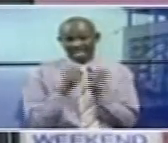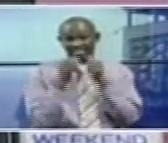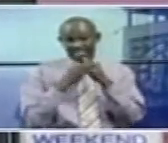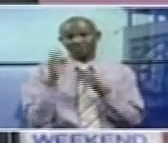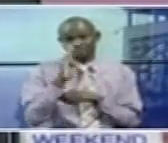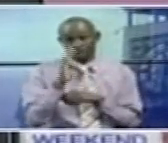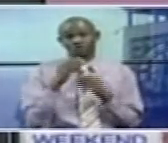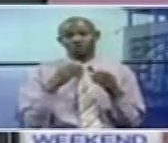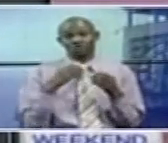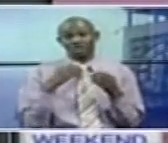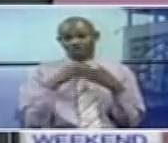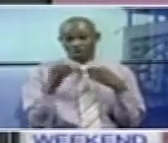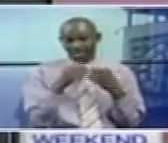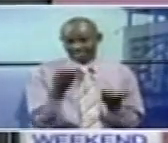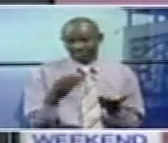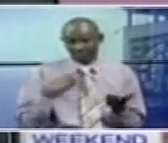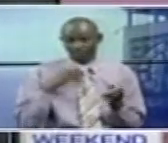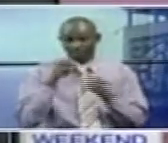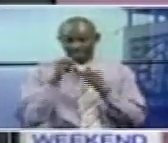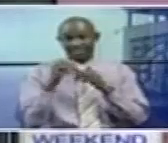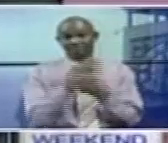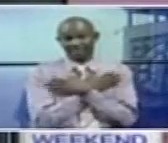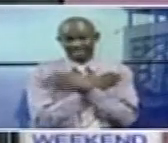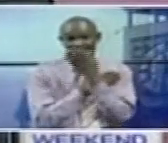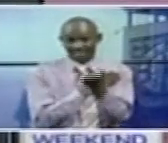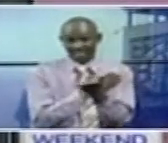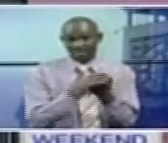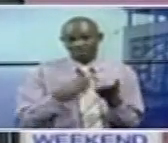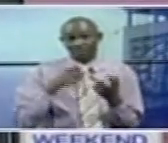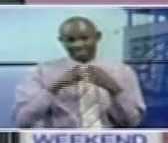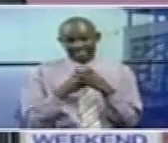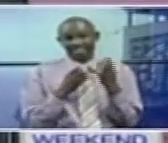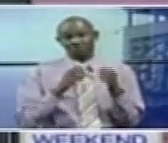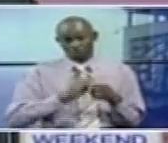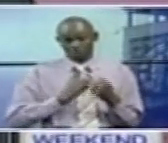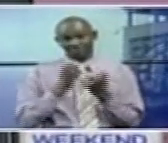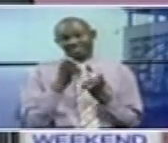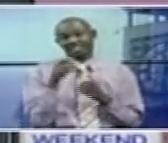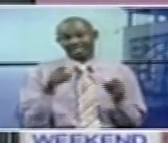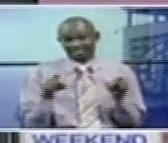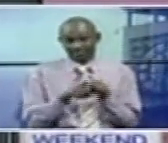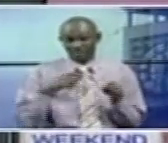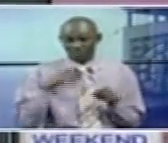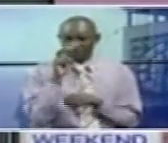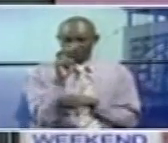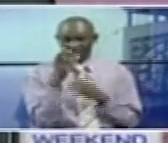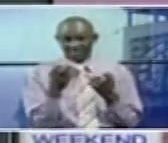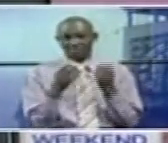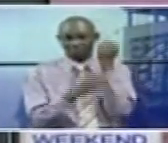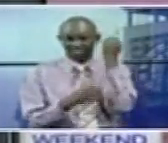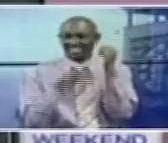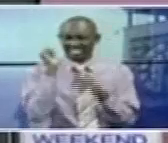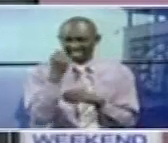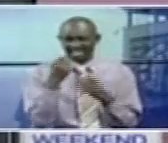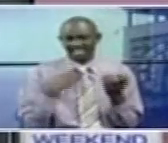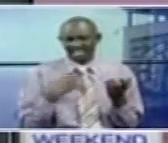billion. And he was a managing partner over there, and he was just starting up his own one as well. Mm-hmm. And we looked at the poverty that was in Kenya